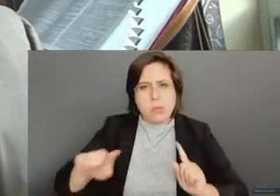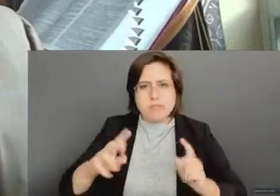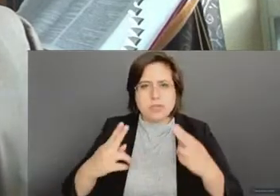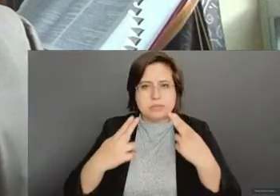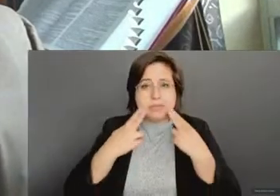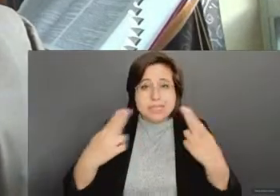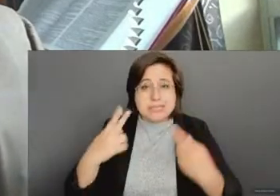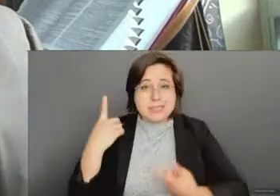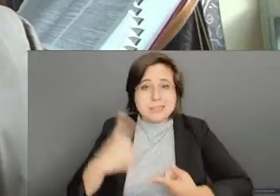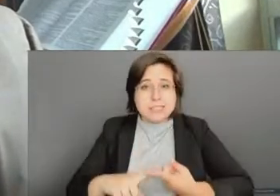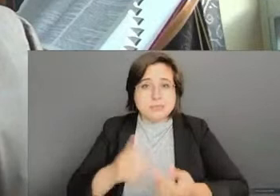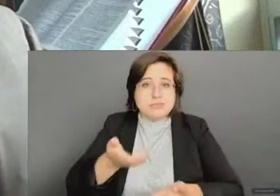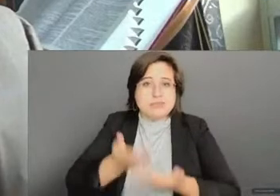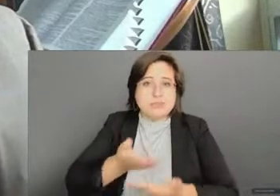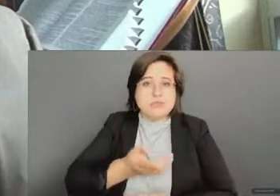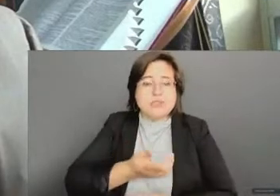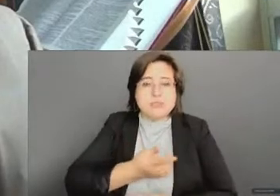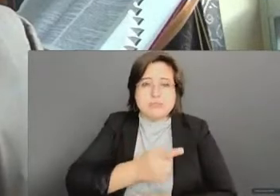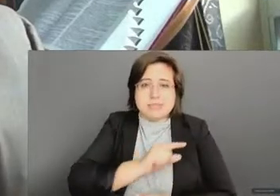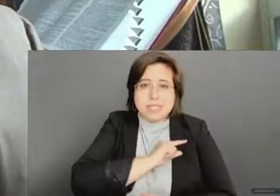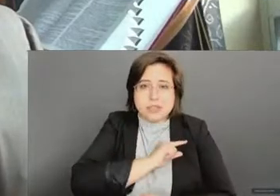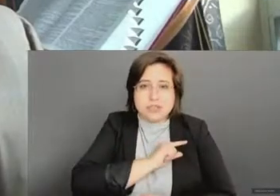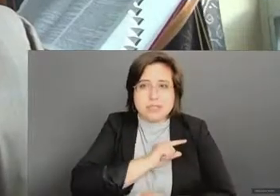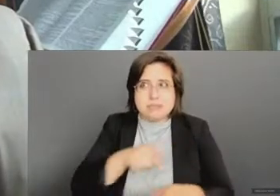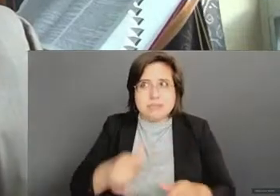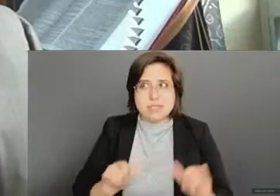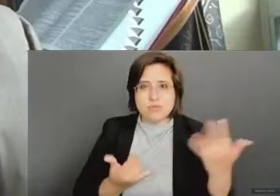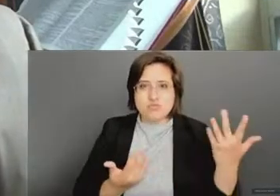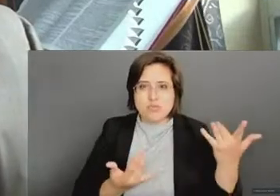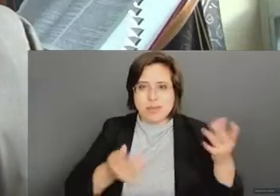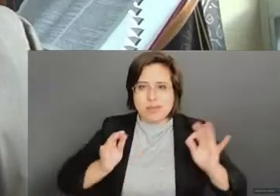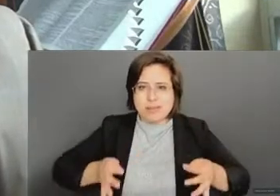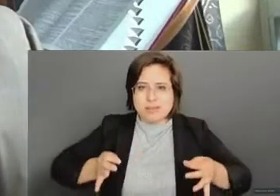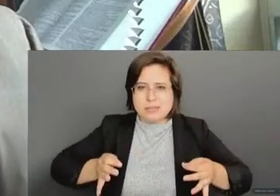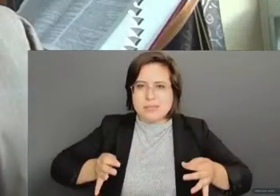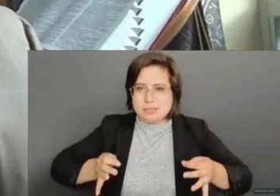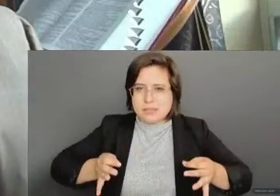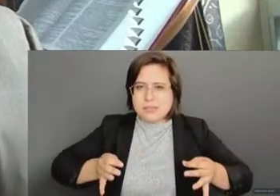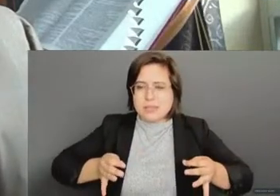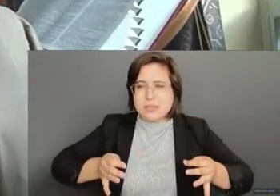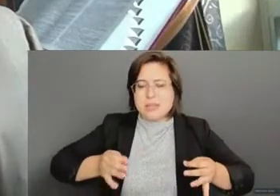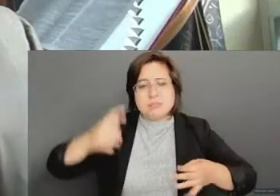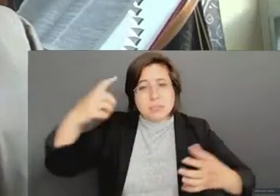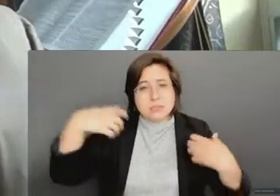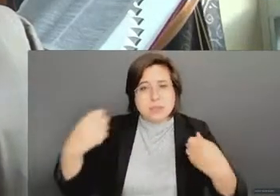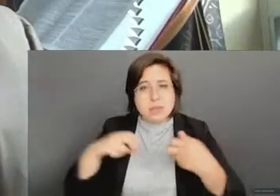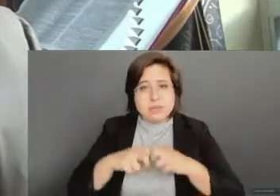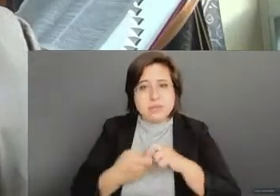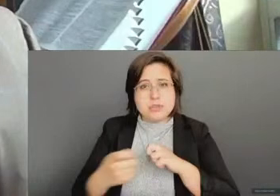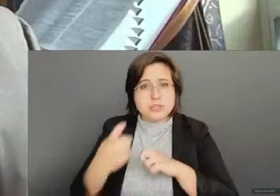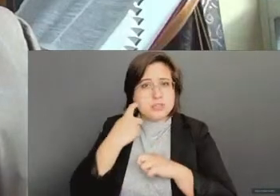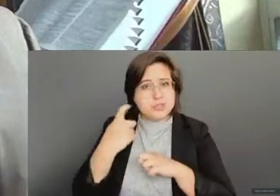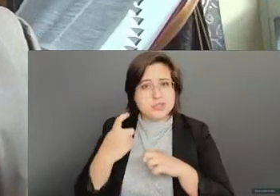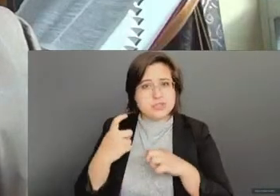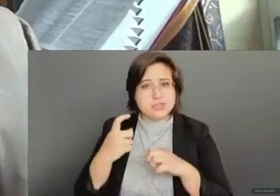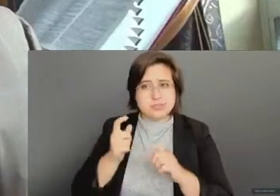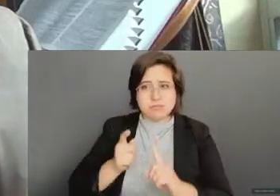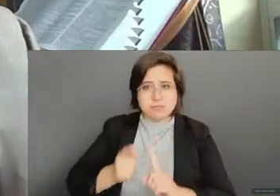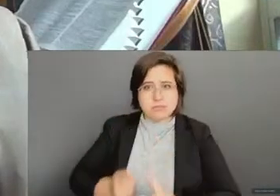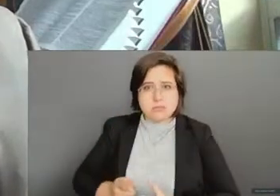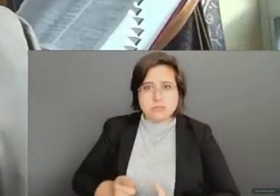proven guilty. They're still awaiting adjudication. And in fact, the mental health issues, as he pointed out, are significant. And these